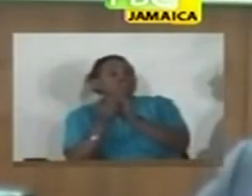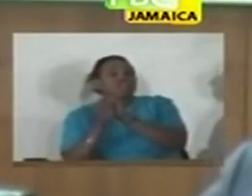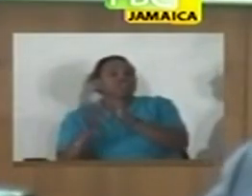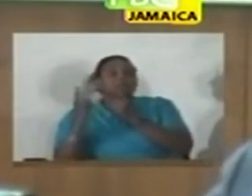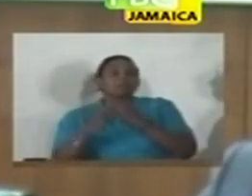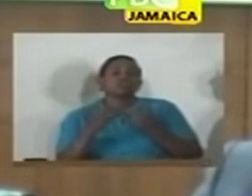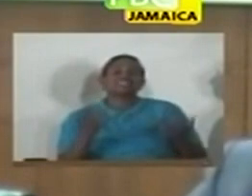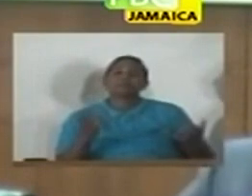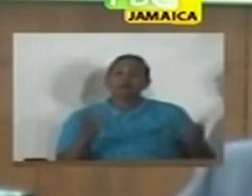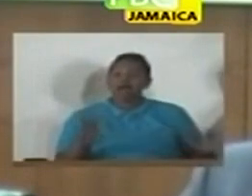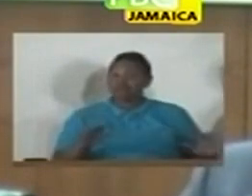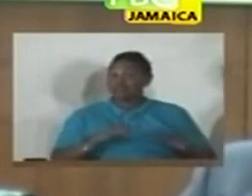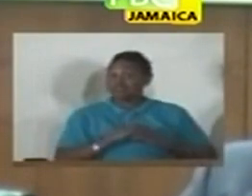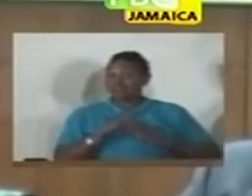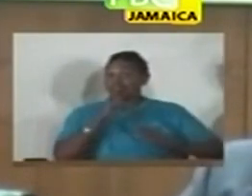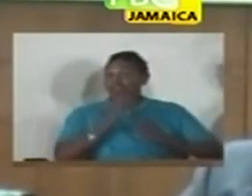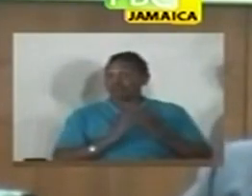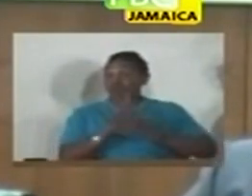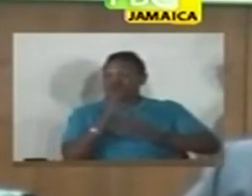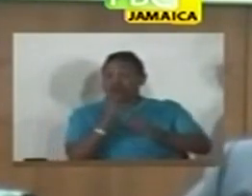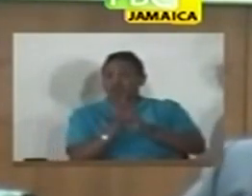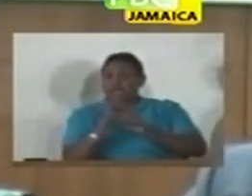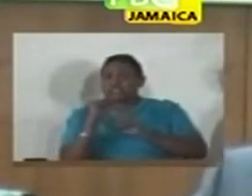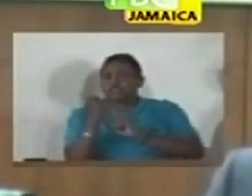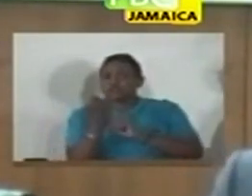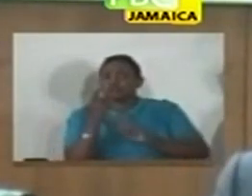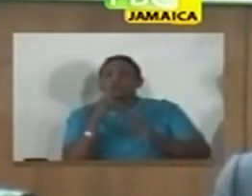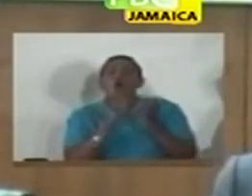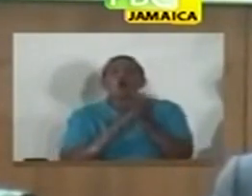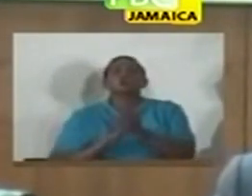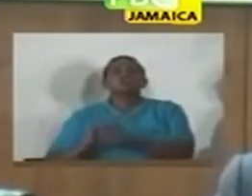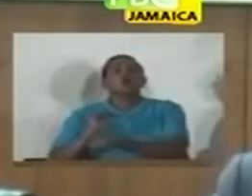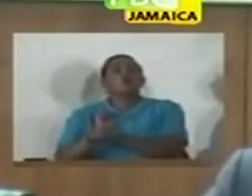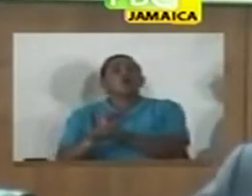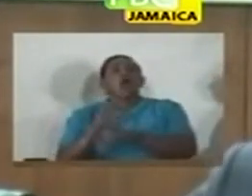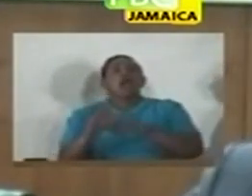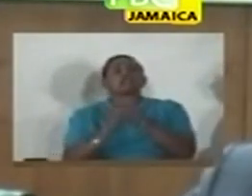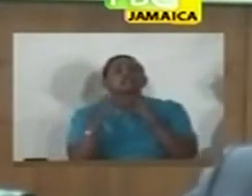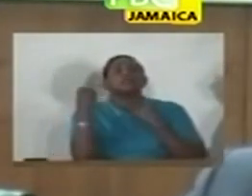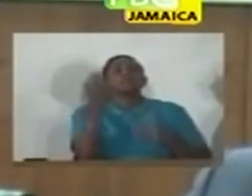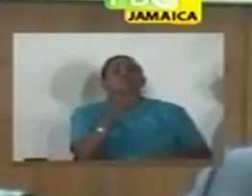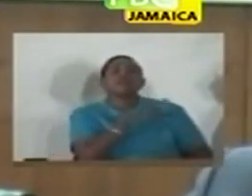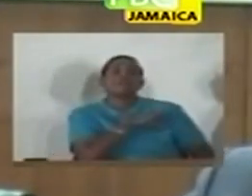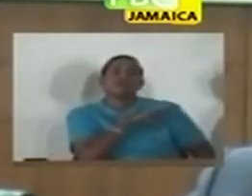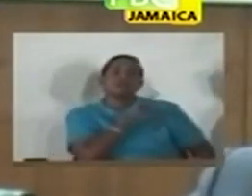demands. In the right situations, contract work also provides benefits to